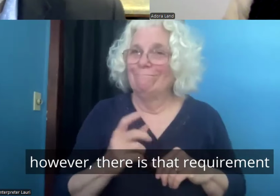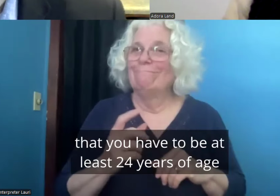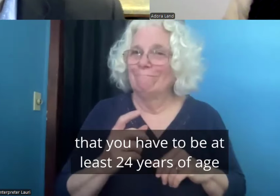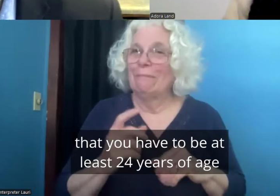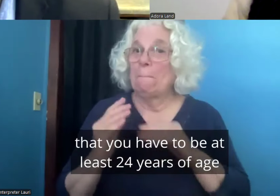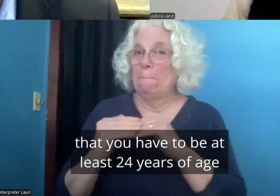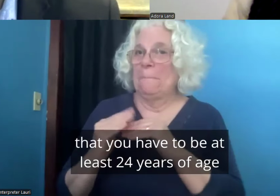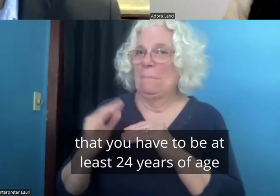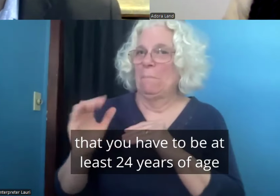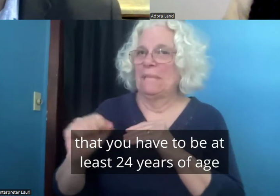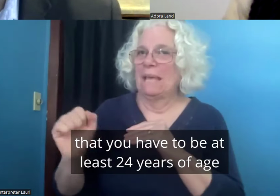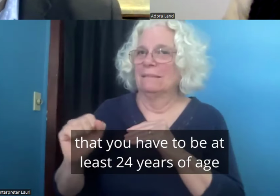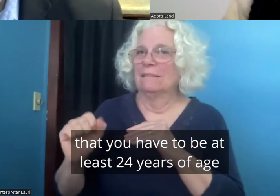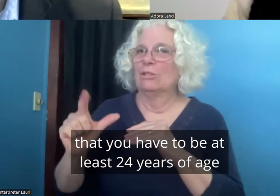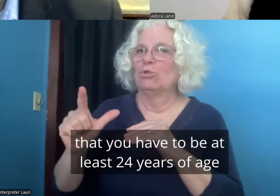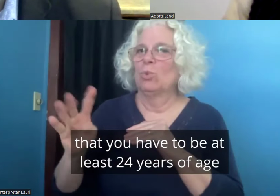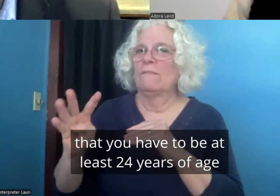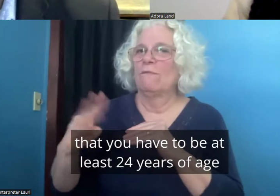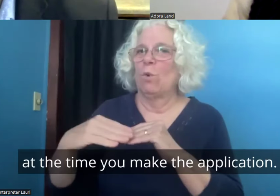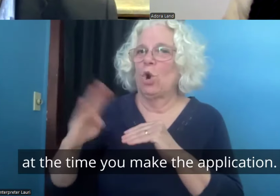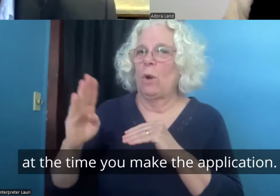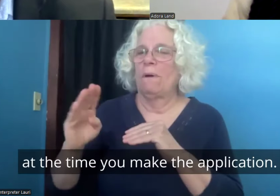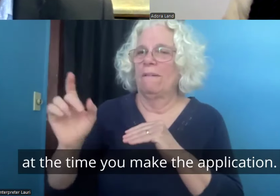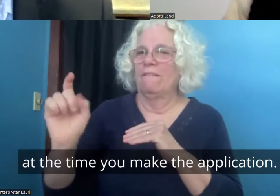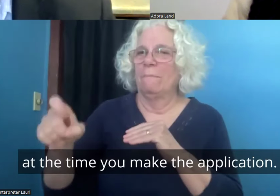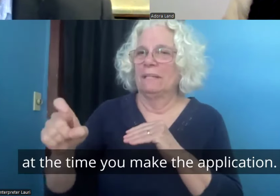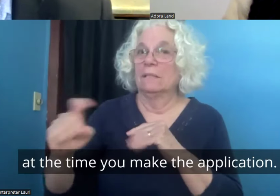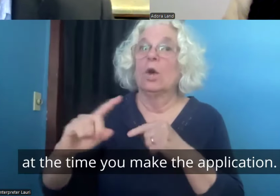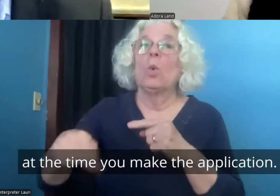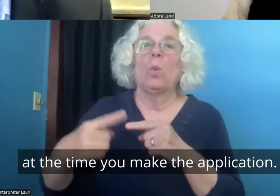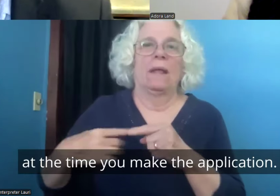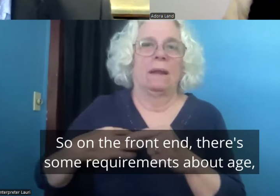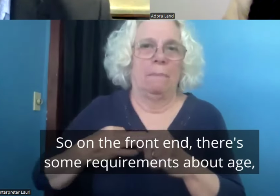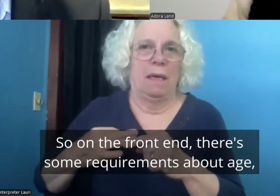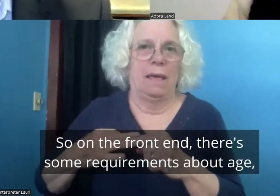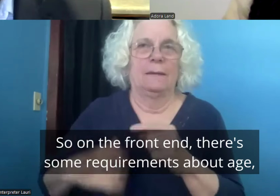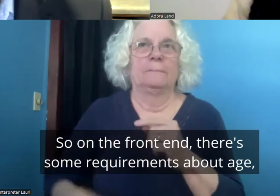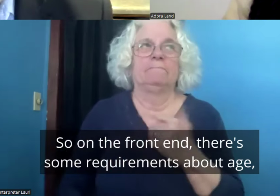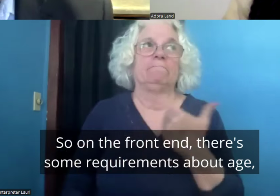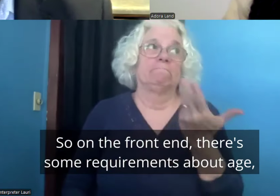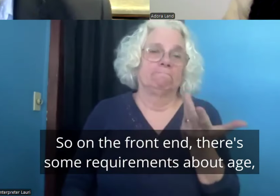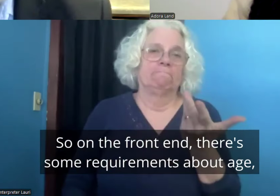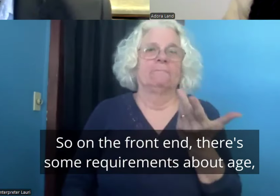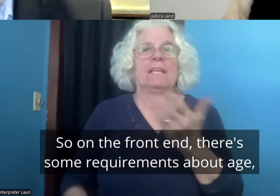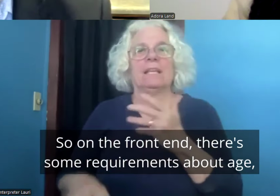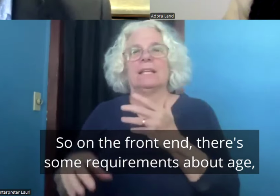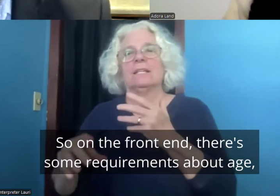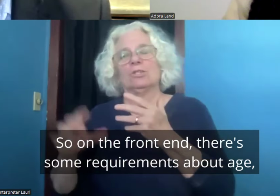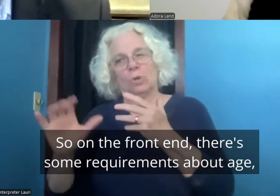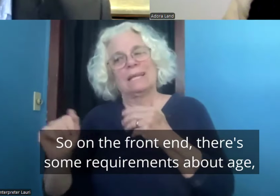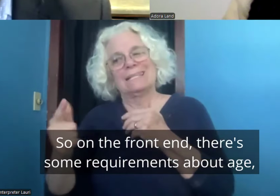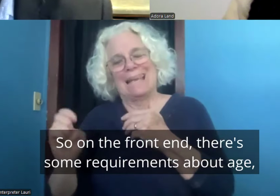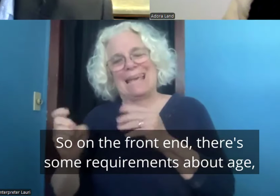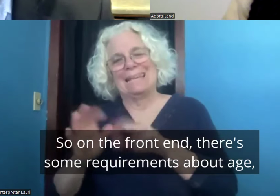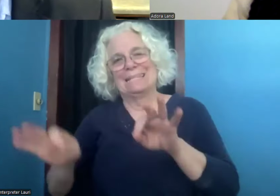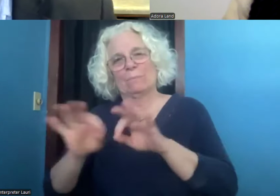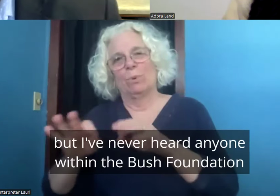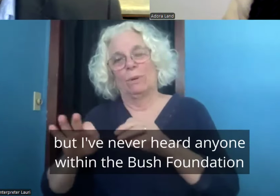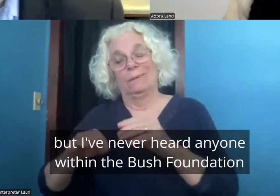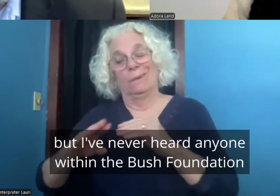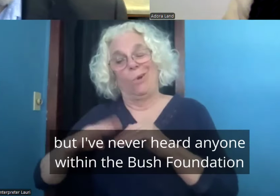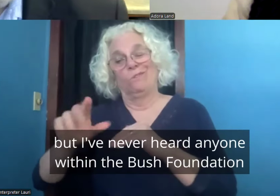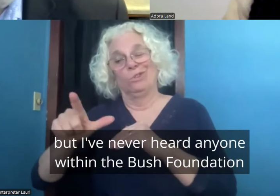requirement that you have to be at least 24 years of age at the time you make the application. So on the front end, there's some requirements about age,